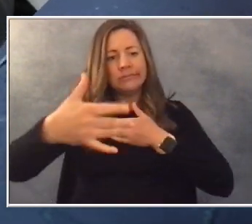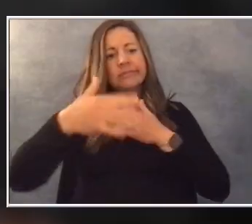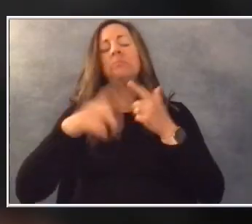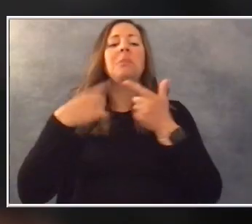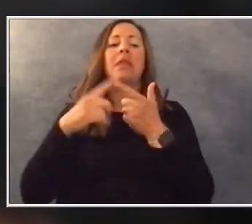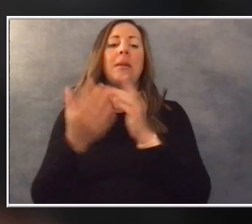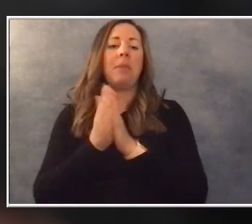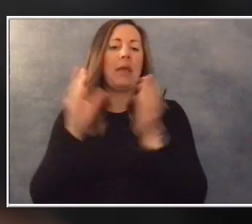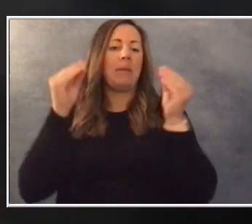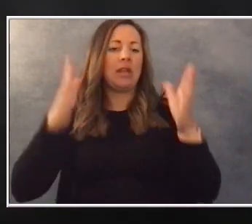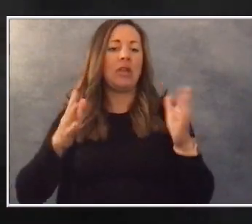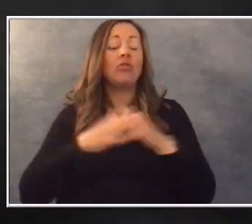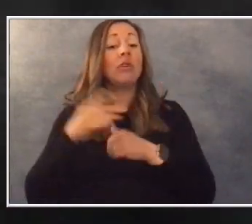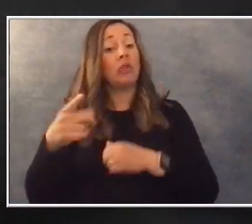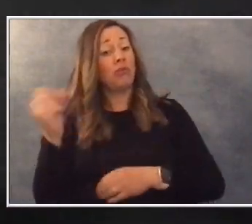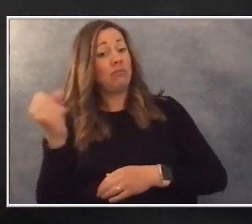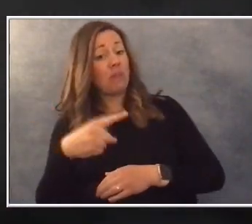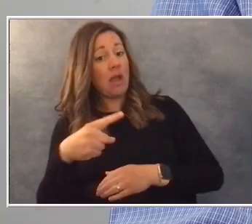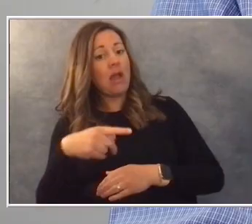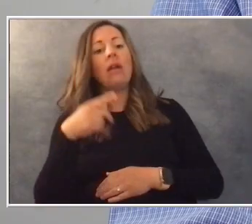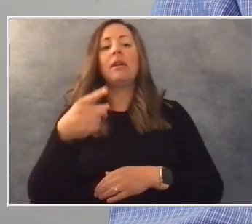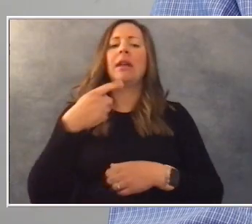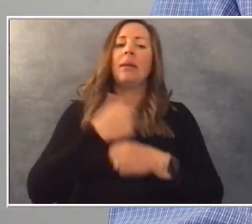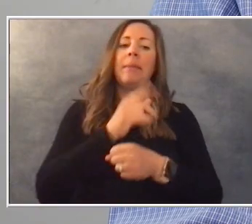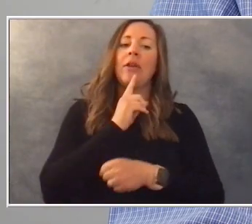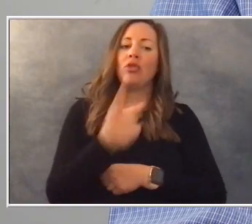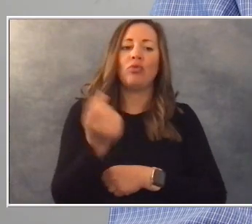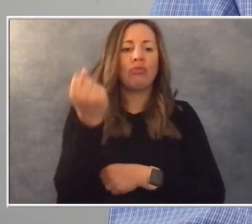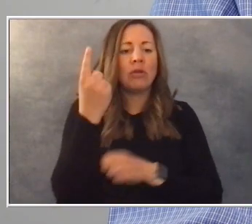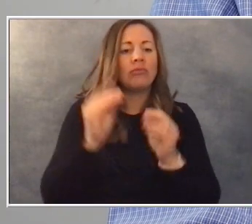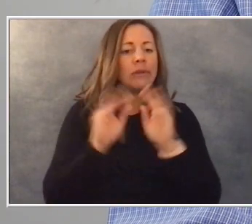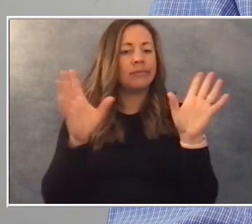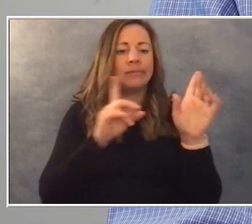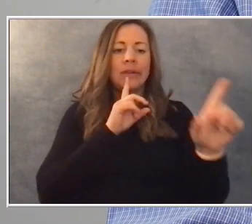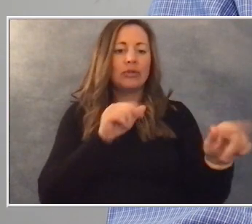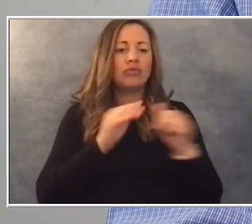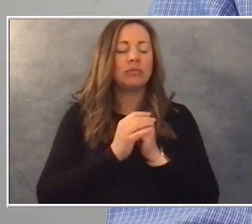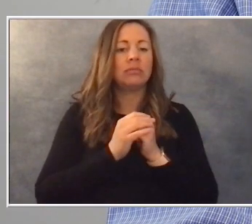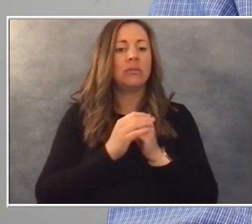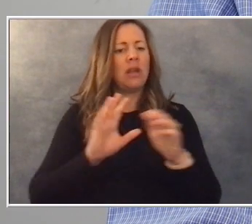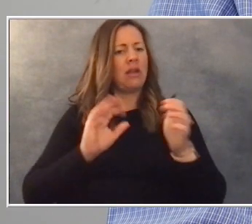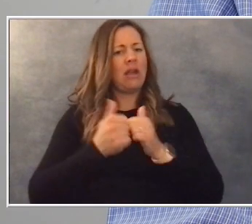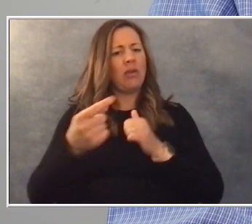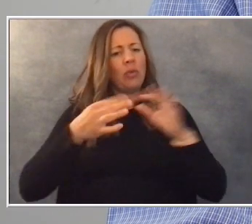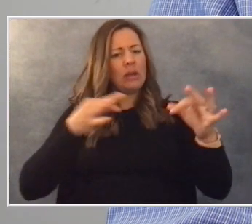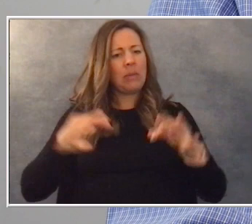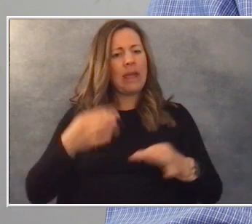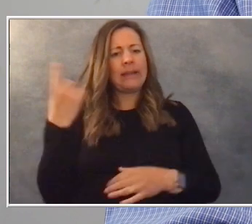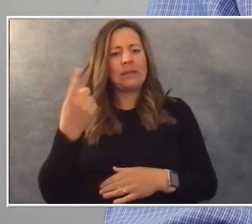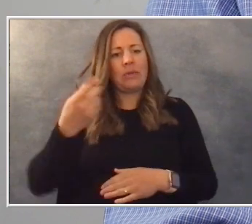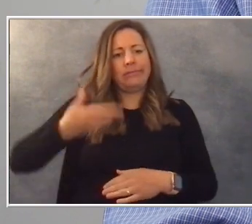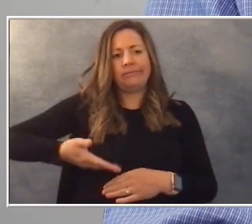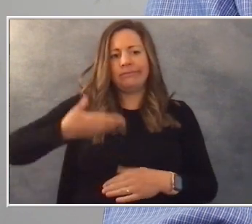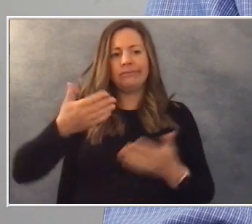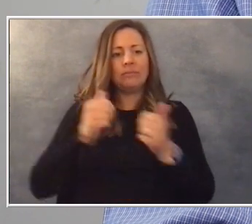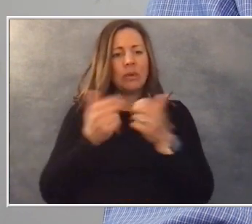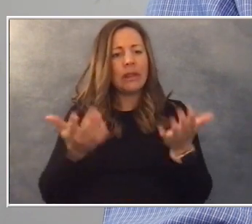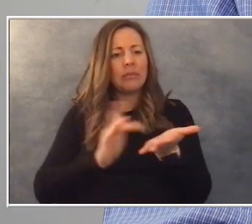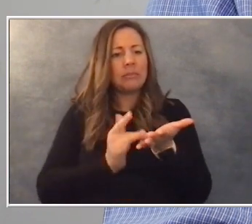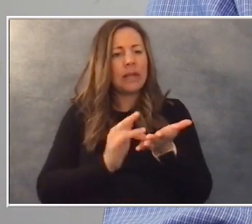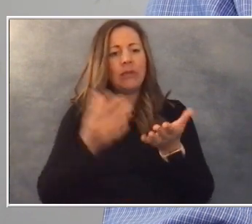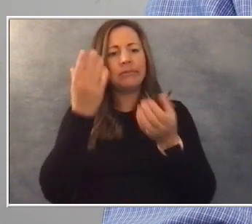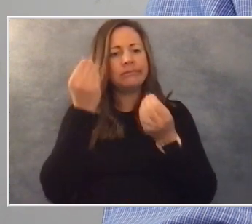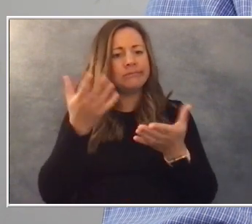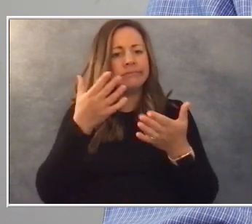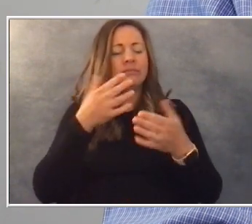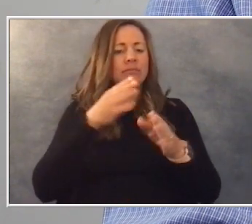Dr. Kennedy makes sure you understand the answer. How would you explain to someone like me without any medical degree, what did they do to fix your